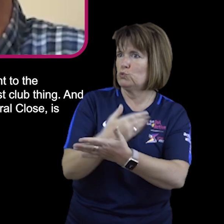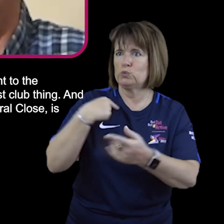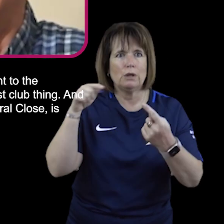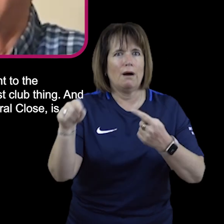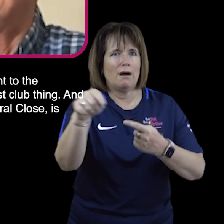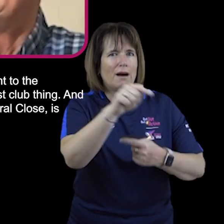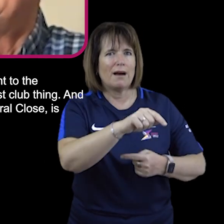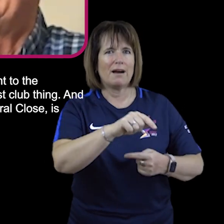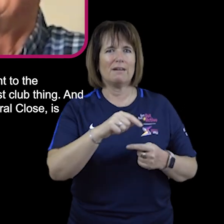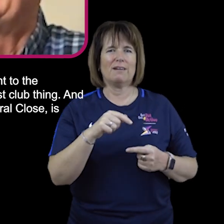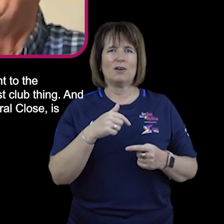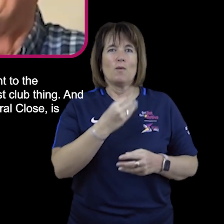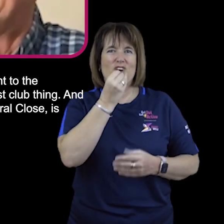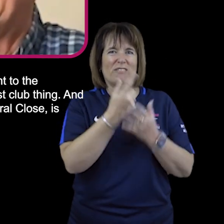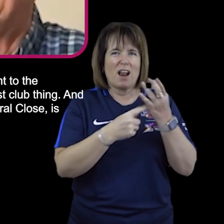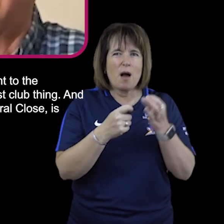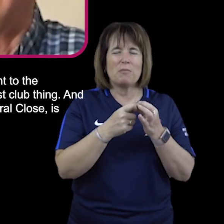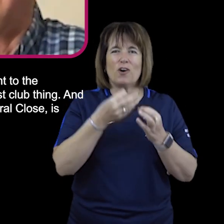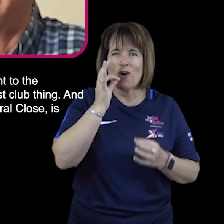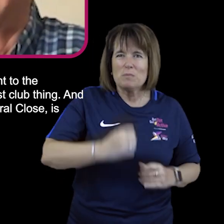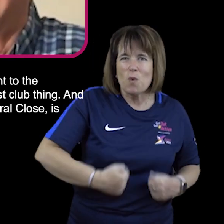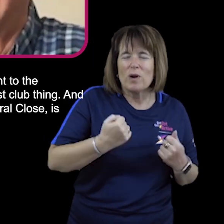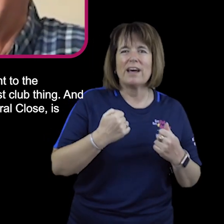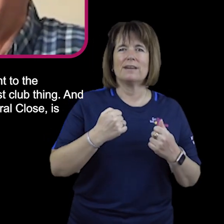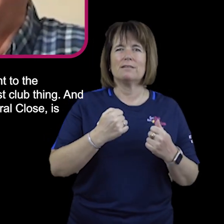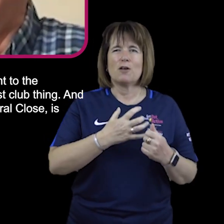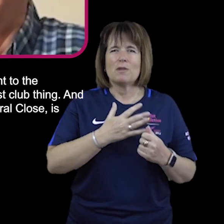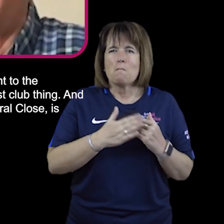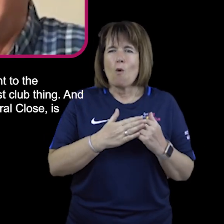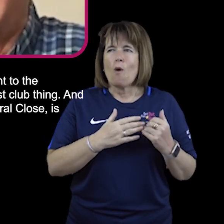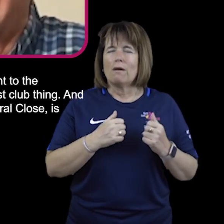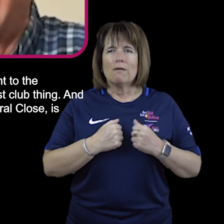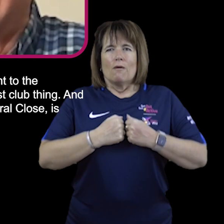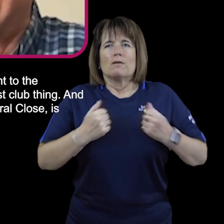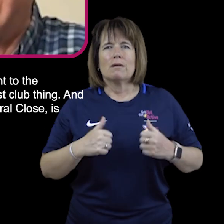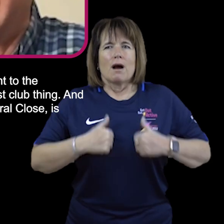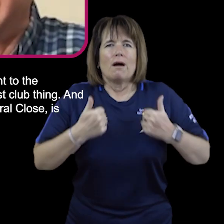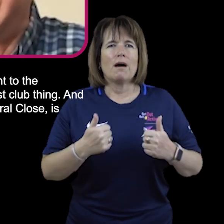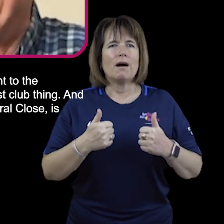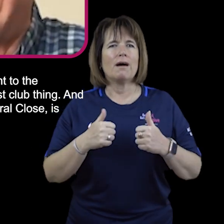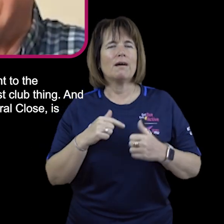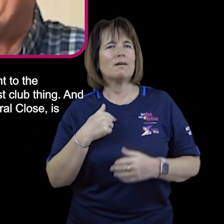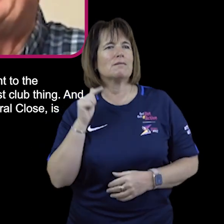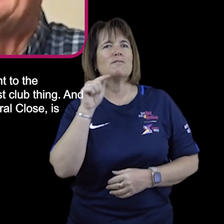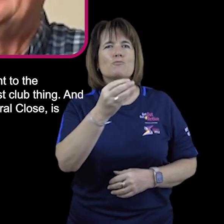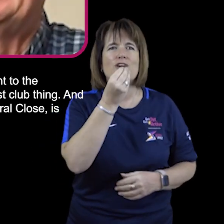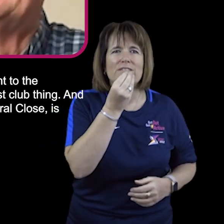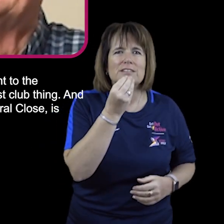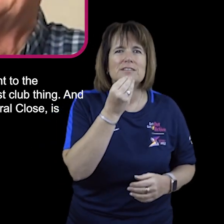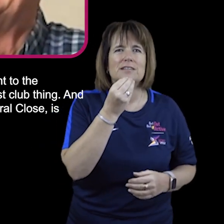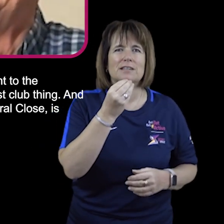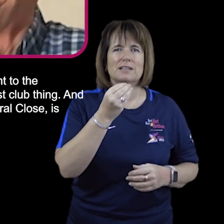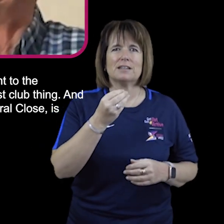people. And I started going to the breakfast club, the coffee morning. Then when I got a bit braver, I went to the breakfast. I worked my way